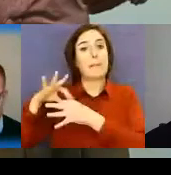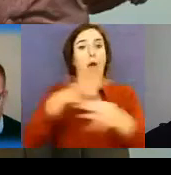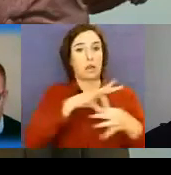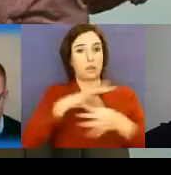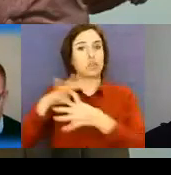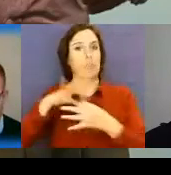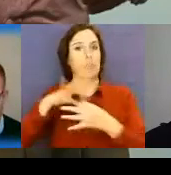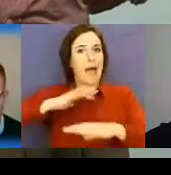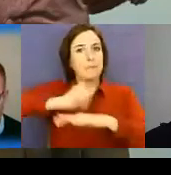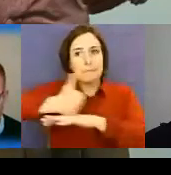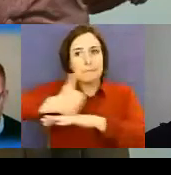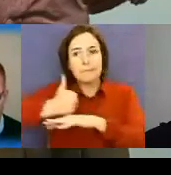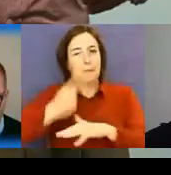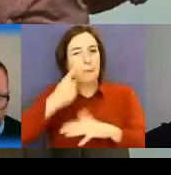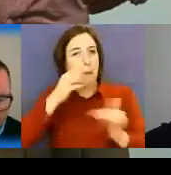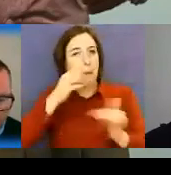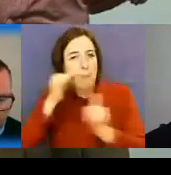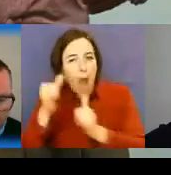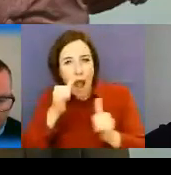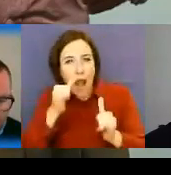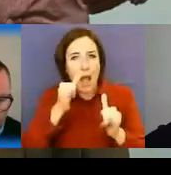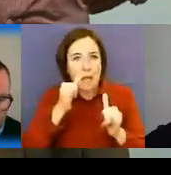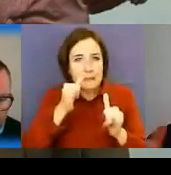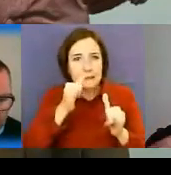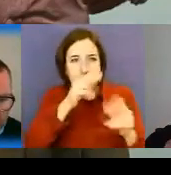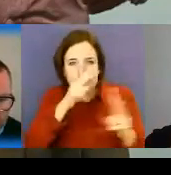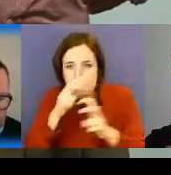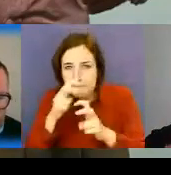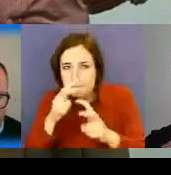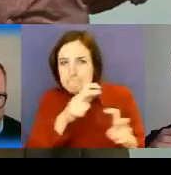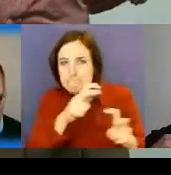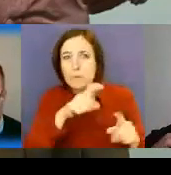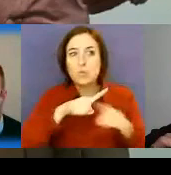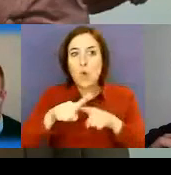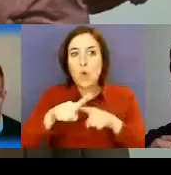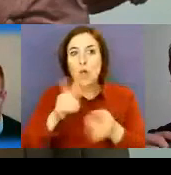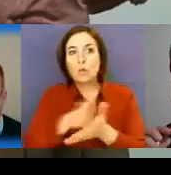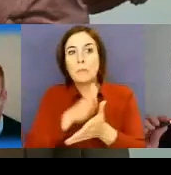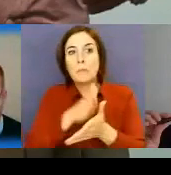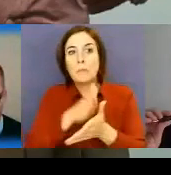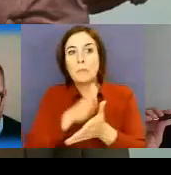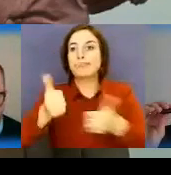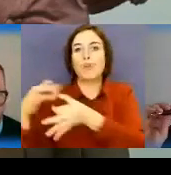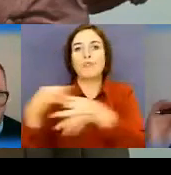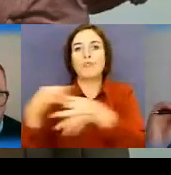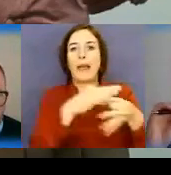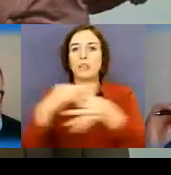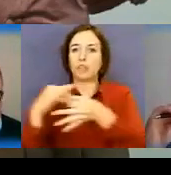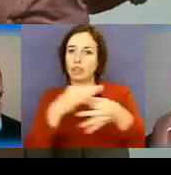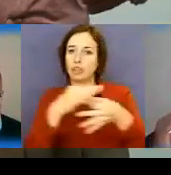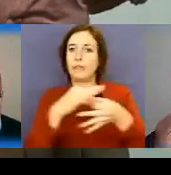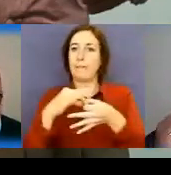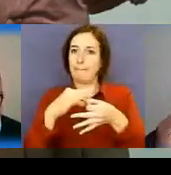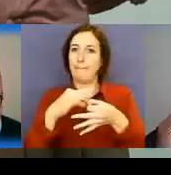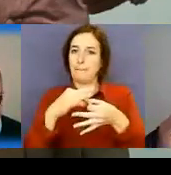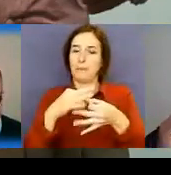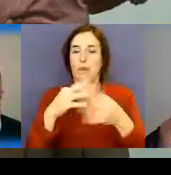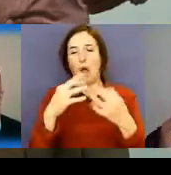working relationship, which we can sort of provide more details on if you want to get in touch sort of separately.